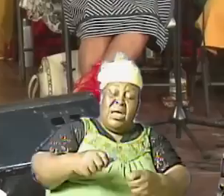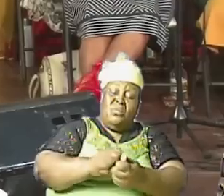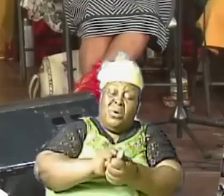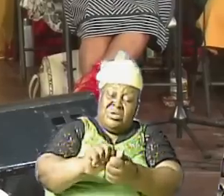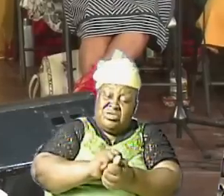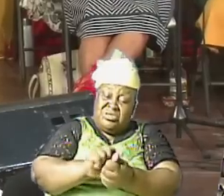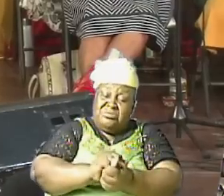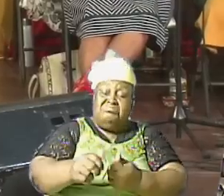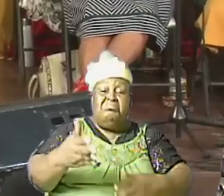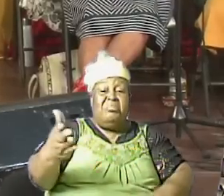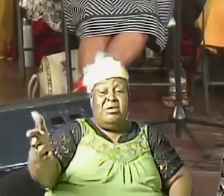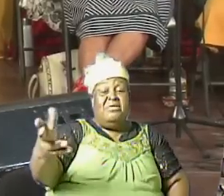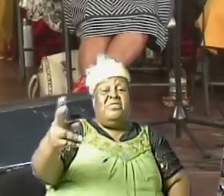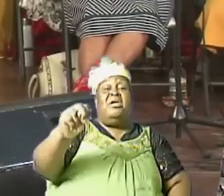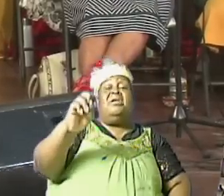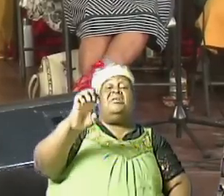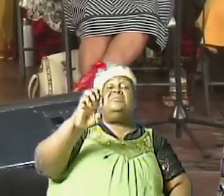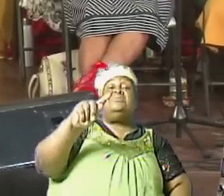their nets.